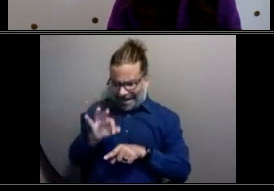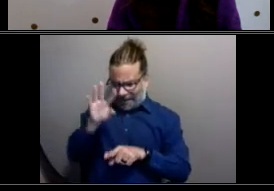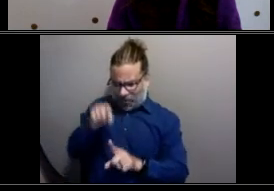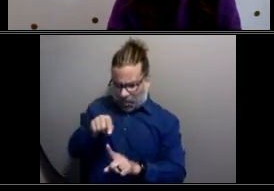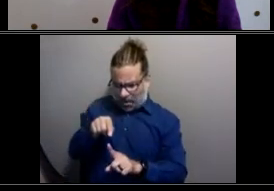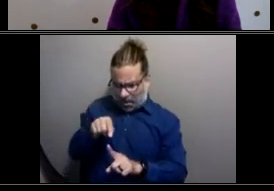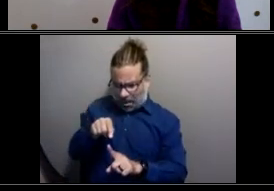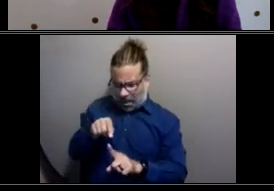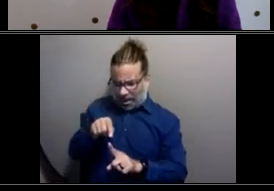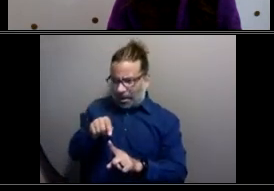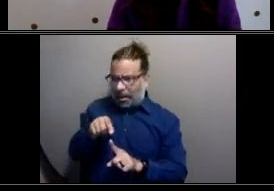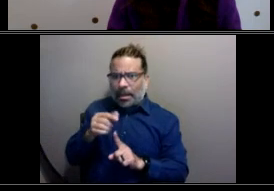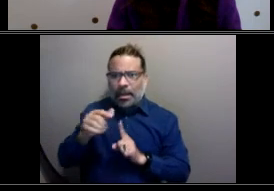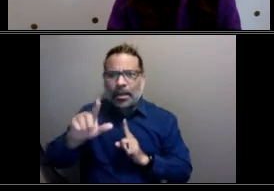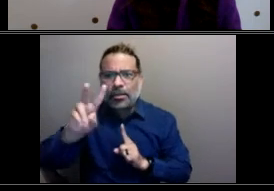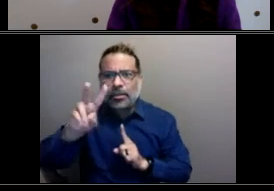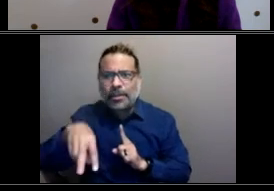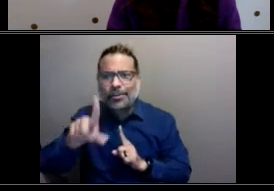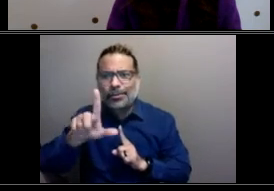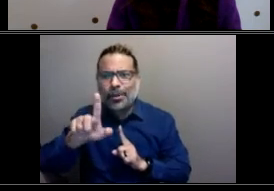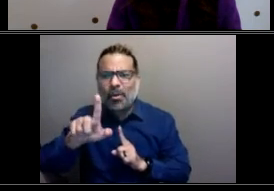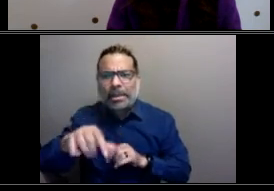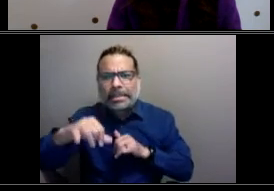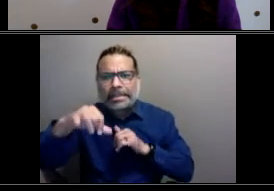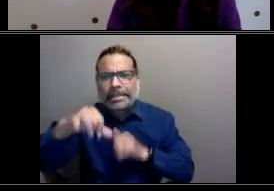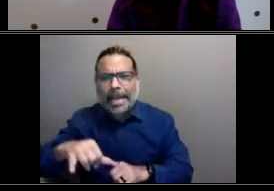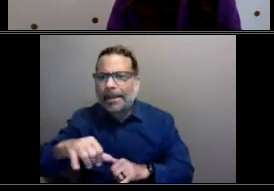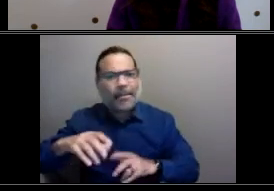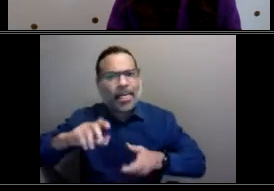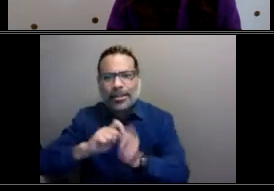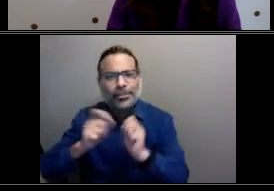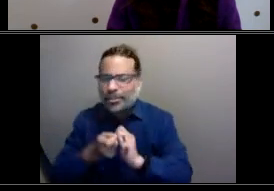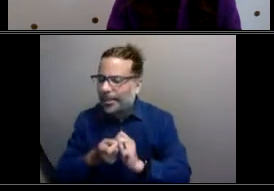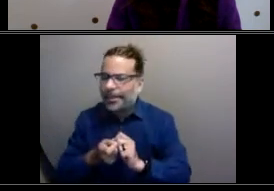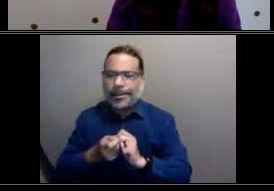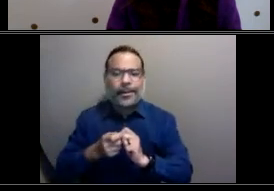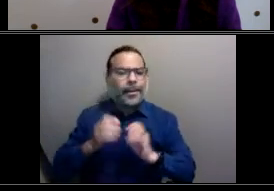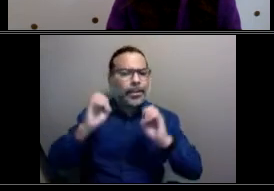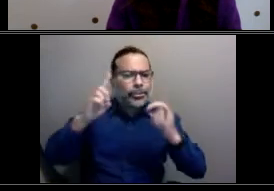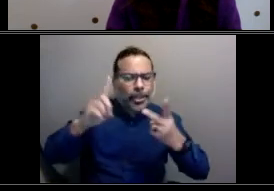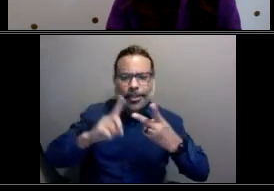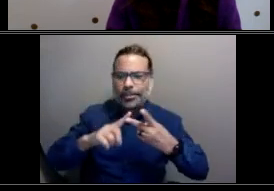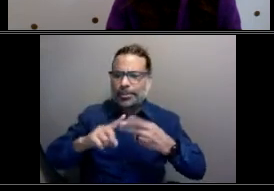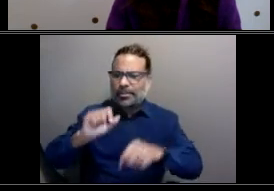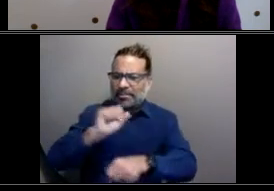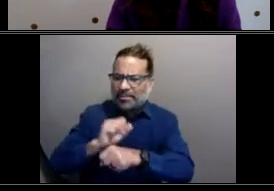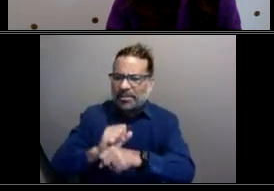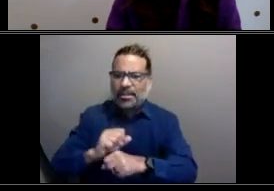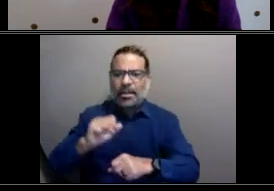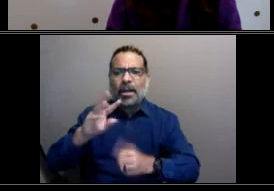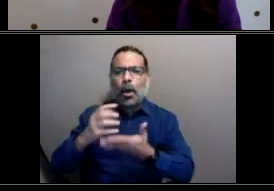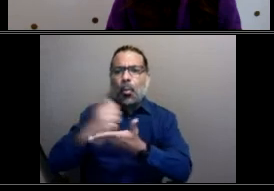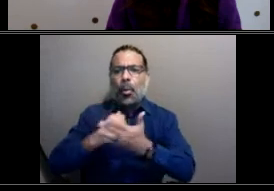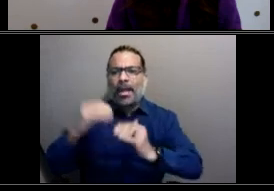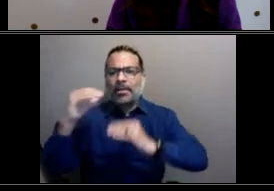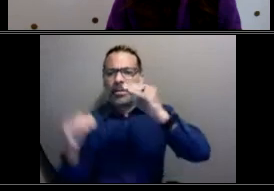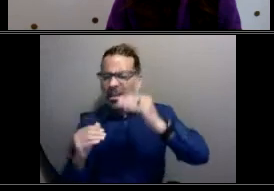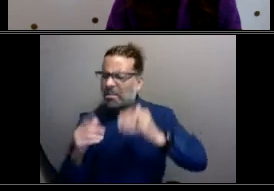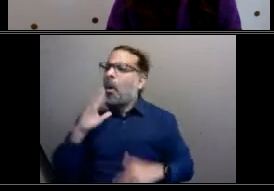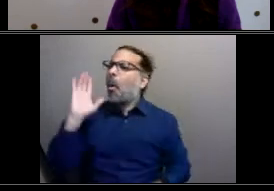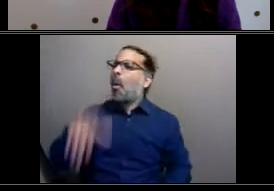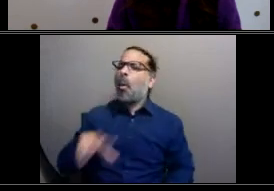issues we face today. Lower education outcomes, lower employment, wage gaps. And it's very easy to be cynical and say 30 years